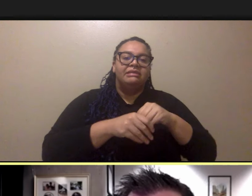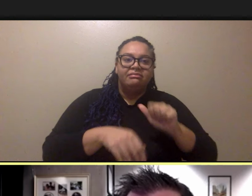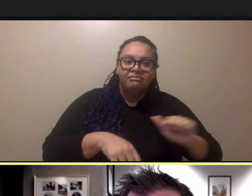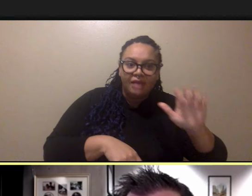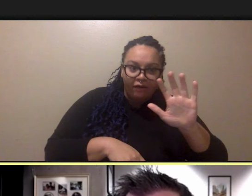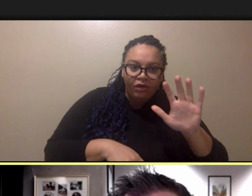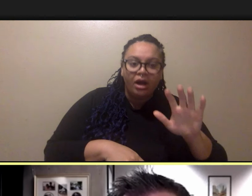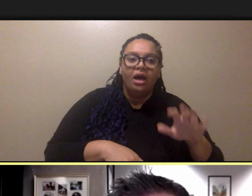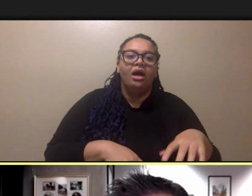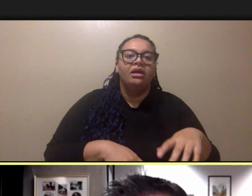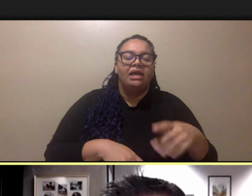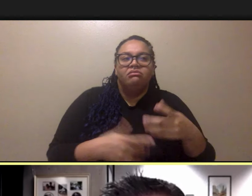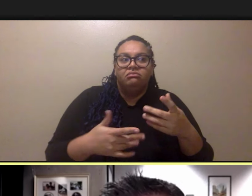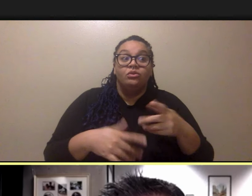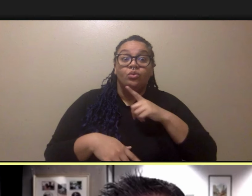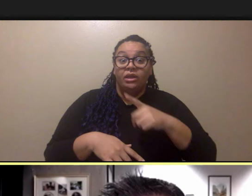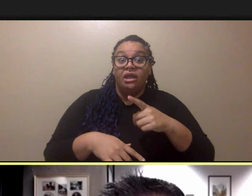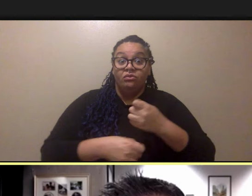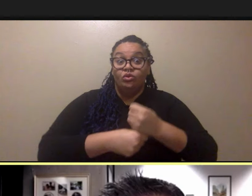kind of a quasi-slave trade,